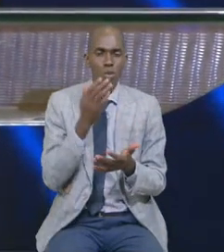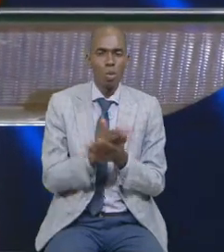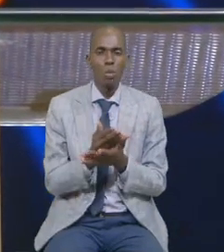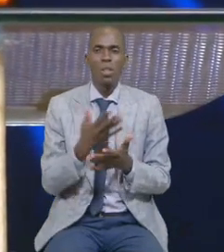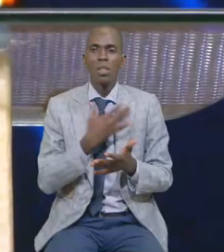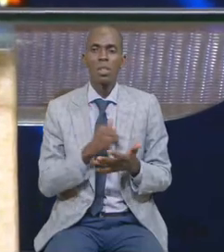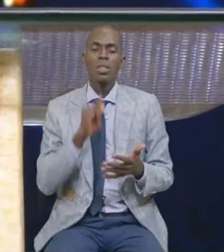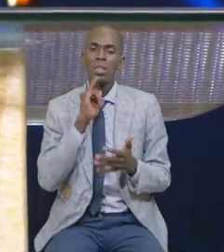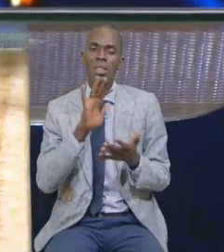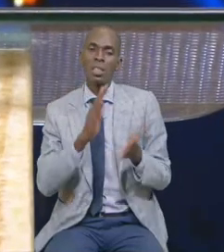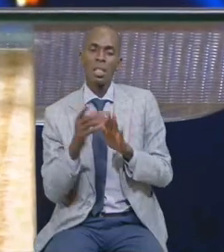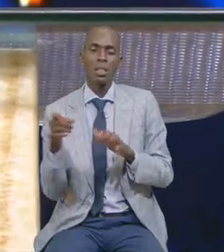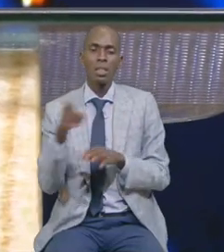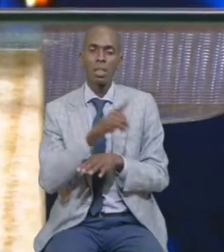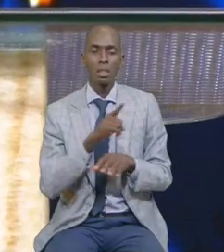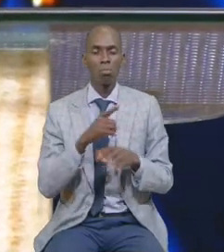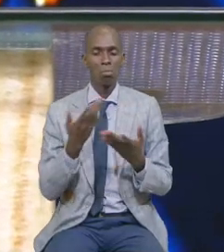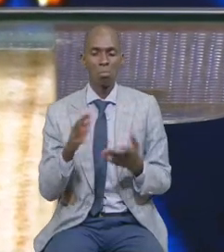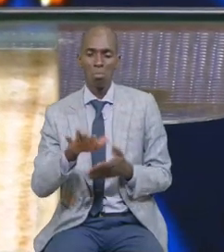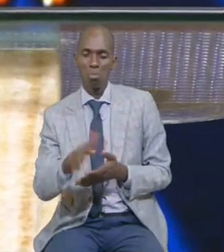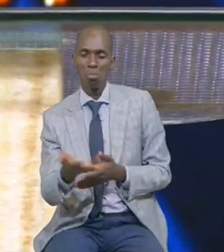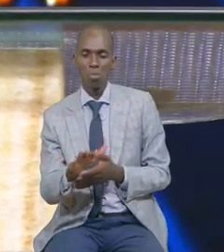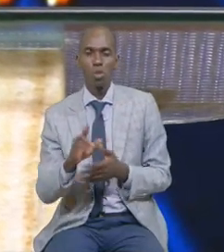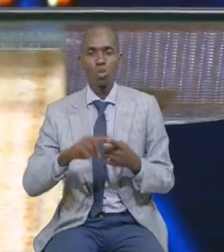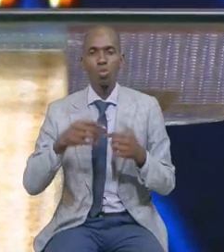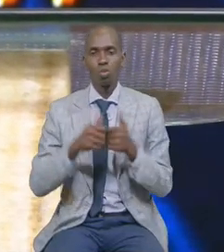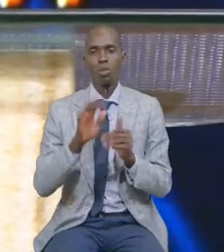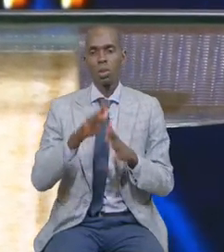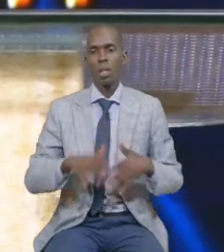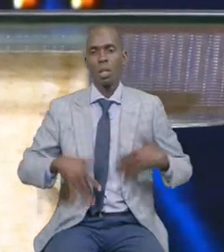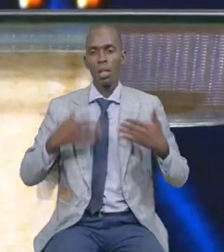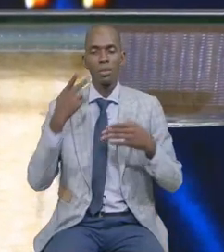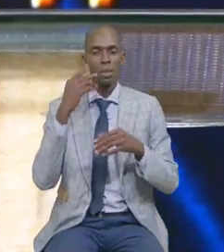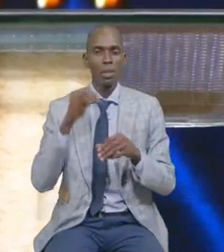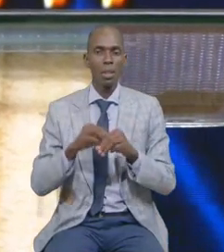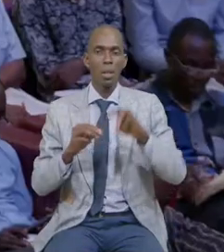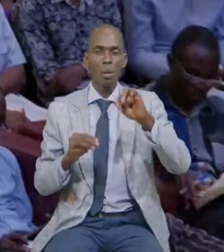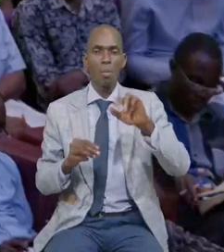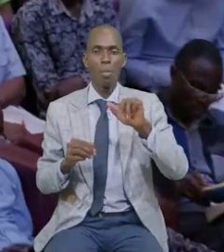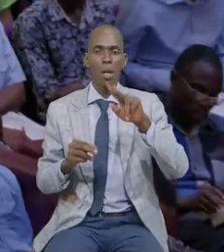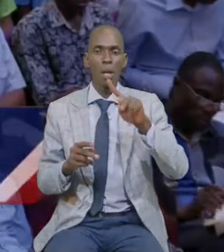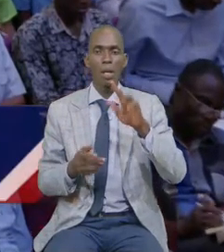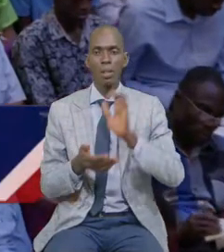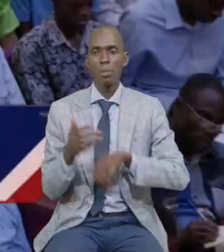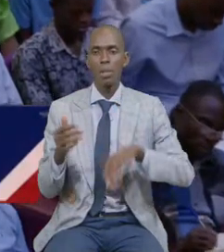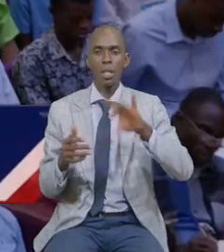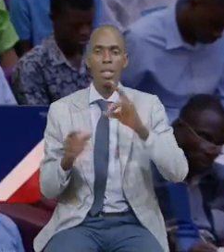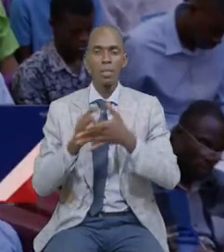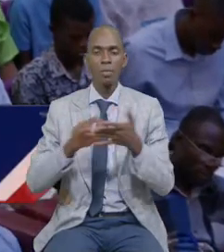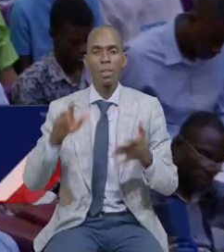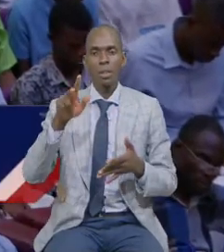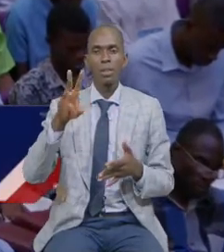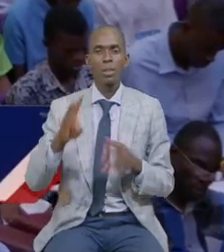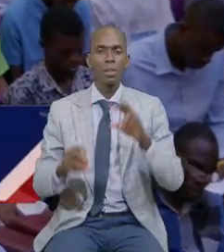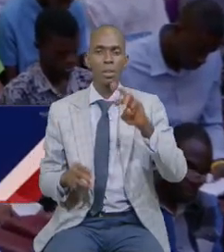to lose their lives. In Mark chapter 8, Mark chapter 8, I'm reading from verse 36.